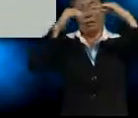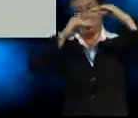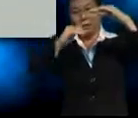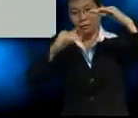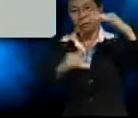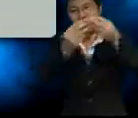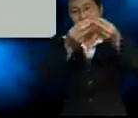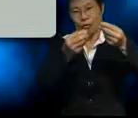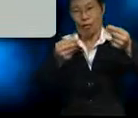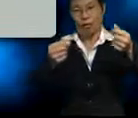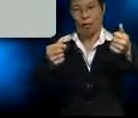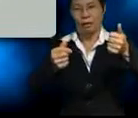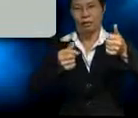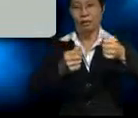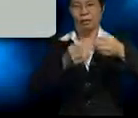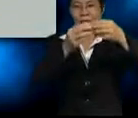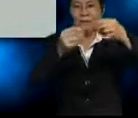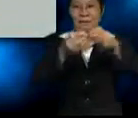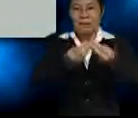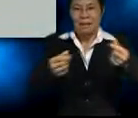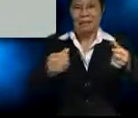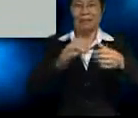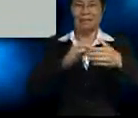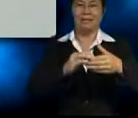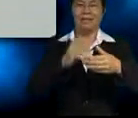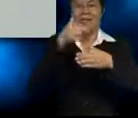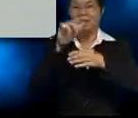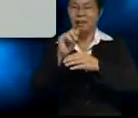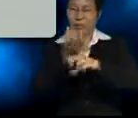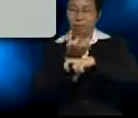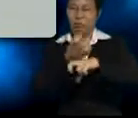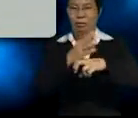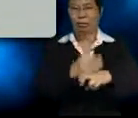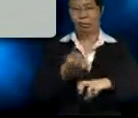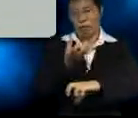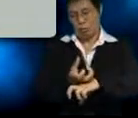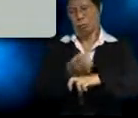of fine sand, coarse sand, gravel and rock debris.